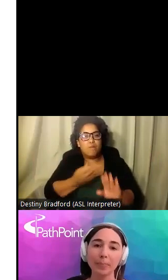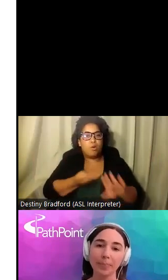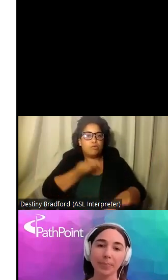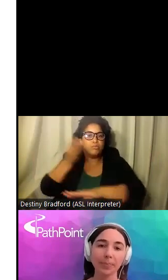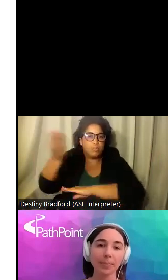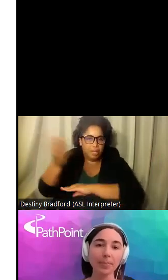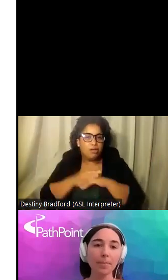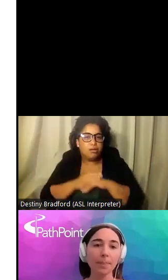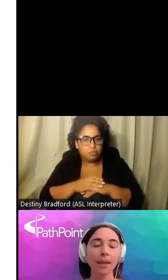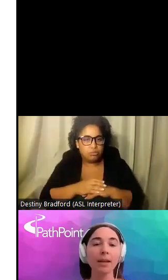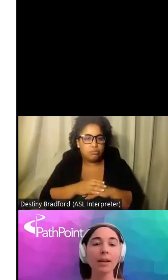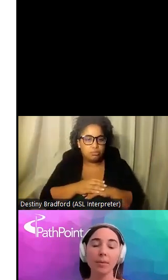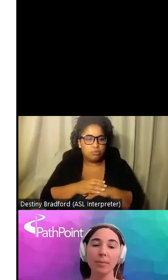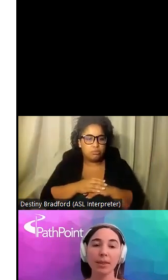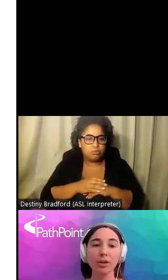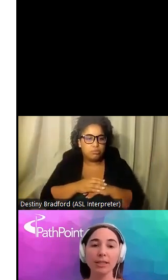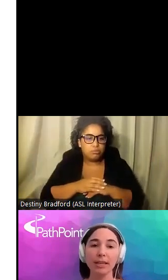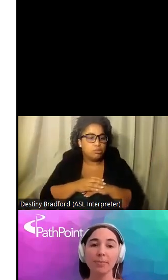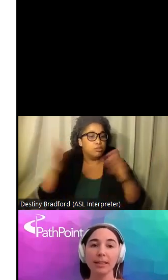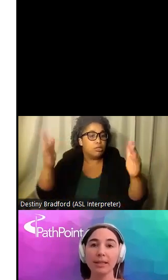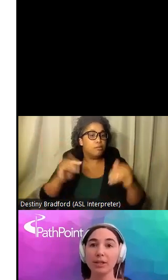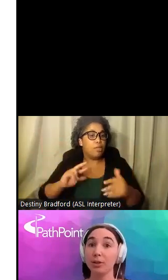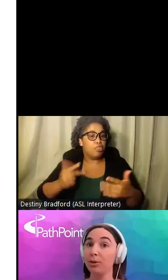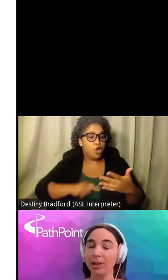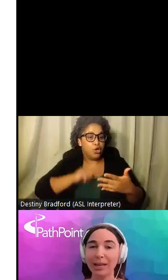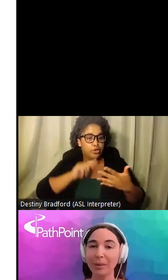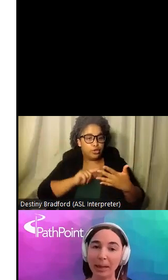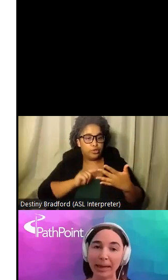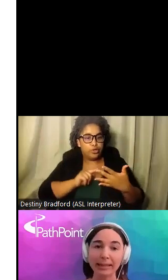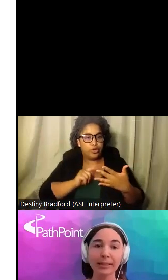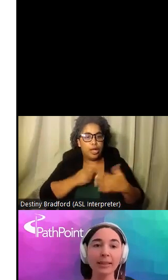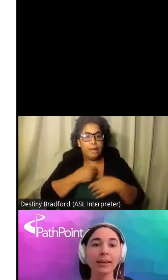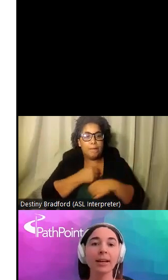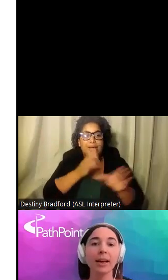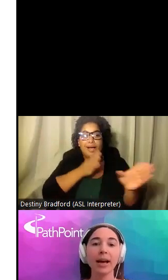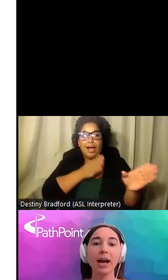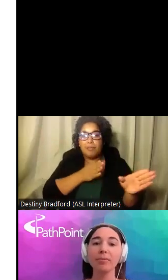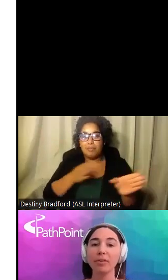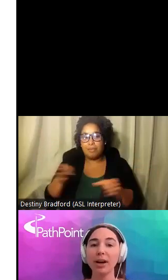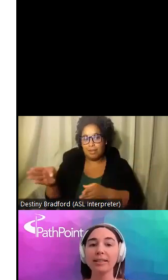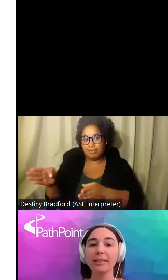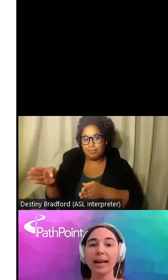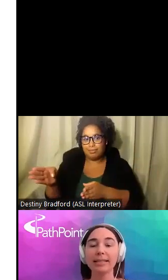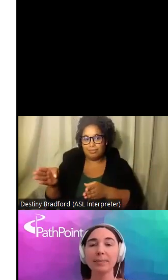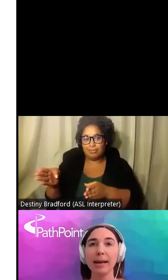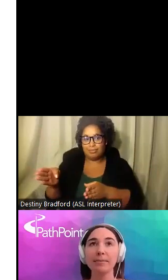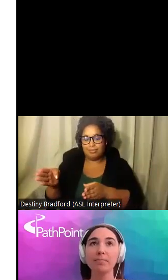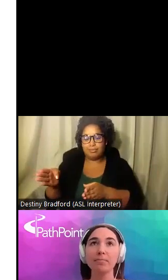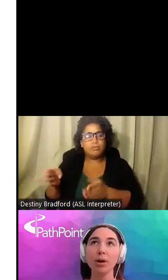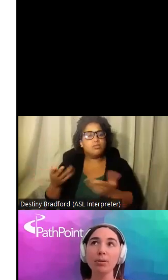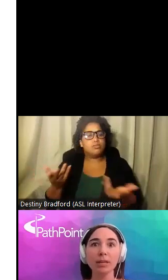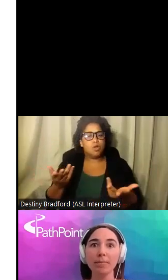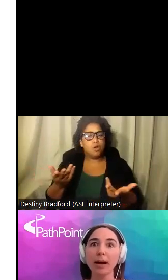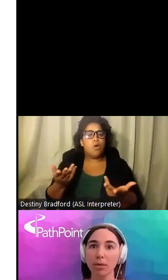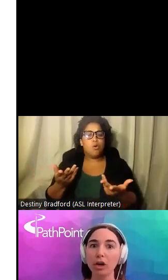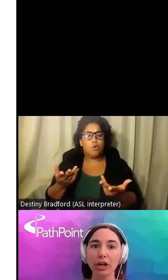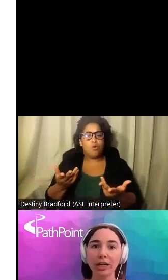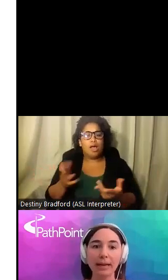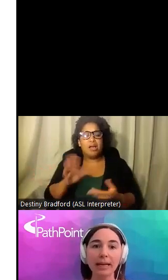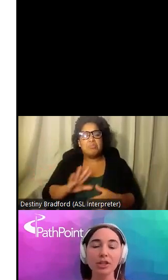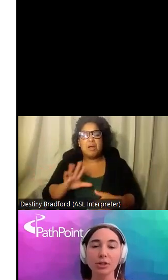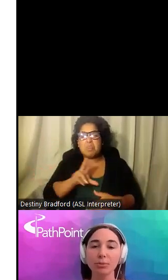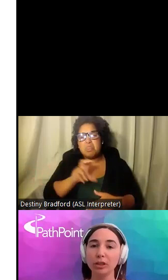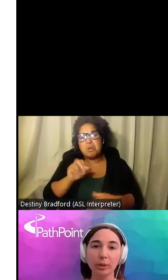them. My third tip is to create a plan. Up front, I spent probably about